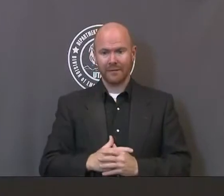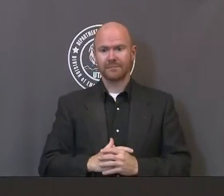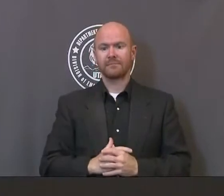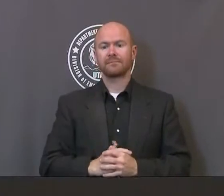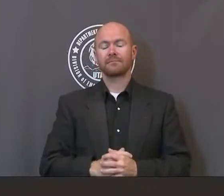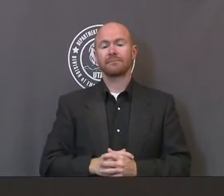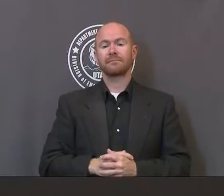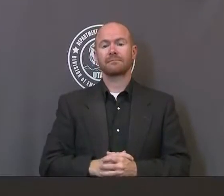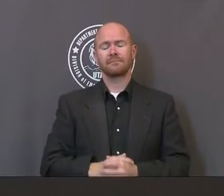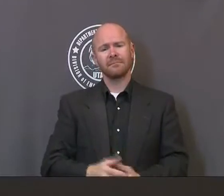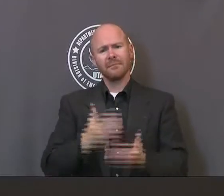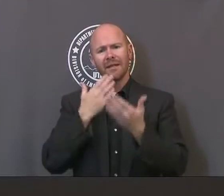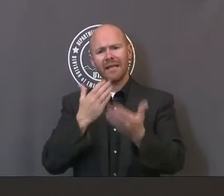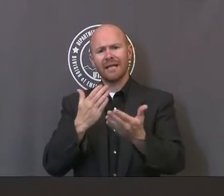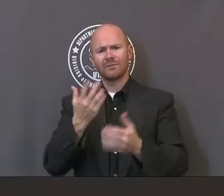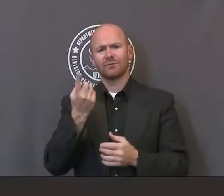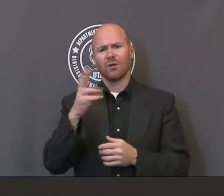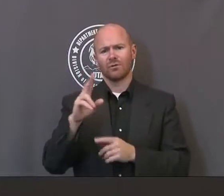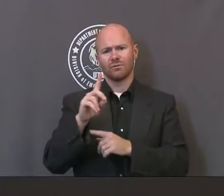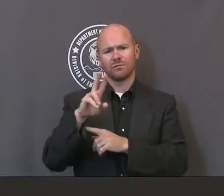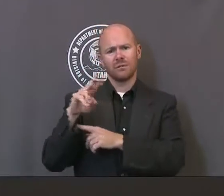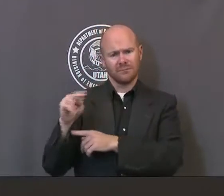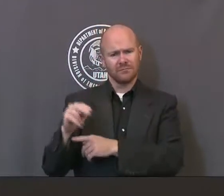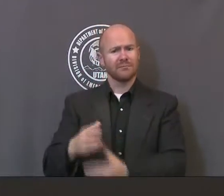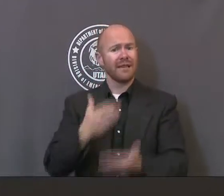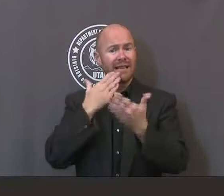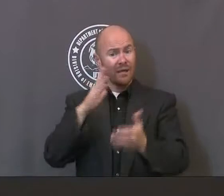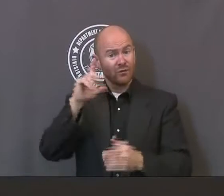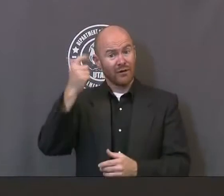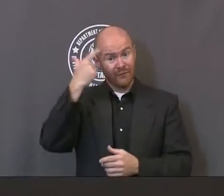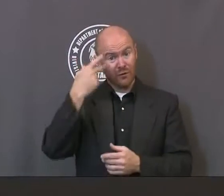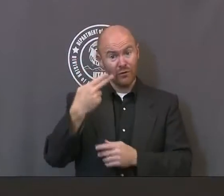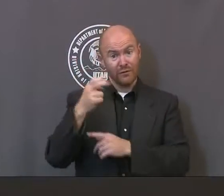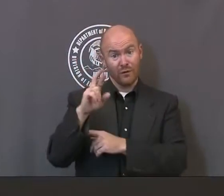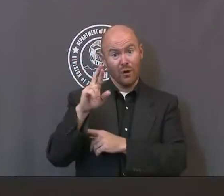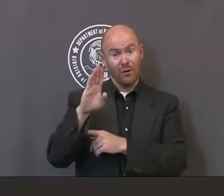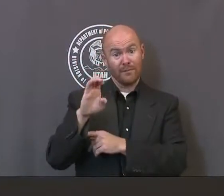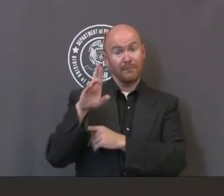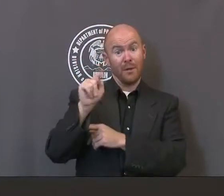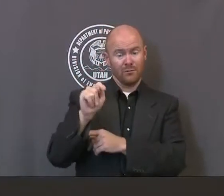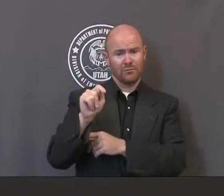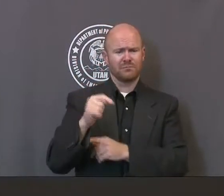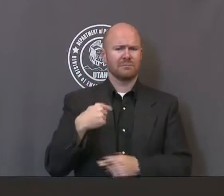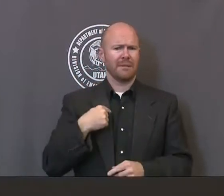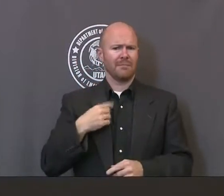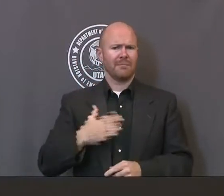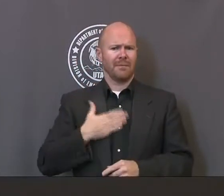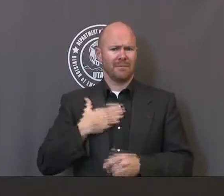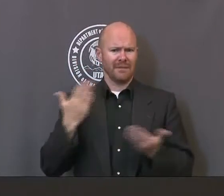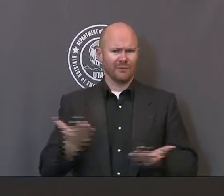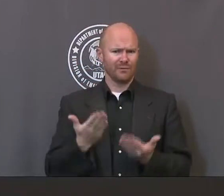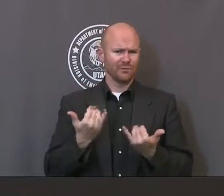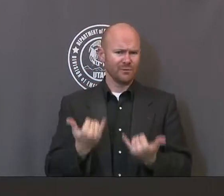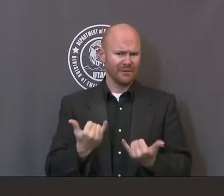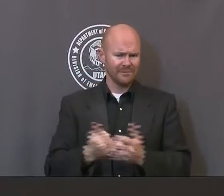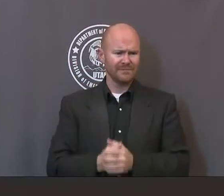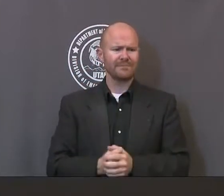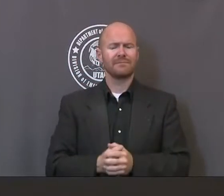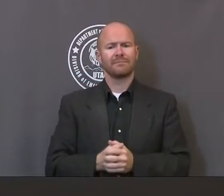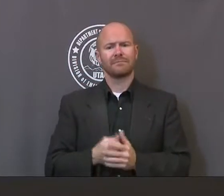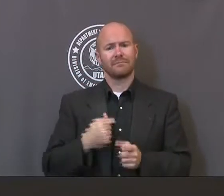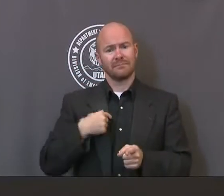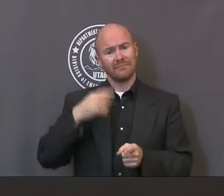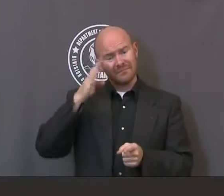Thank you, Dr. Dunn and Governor Herbert. It's good to be with you all today. I will note